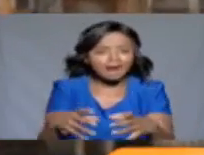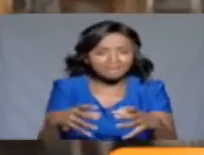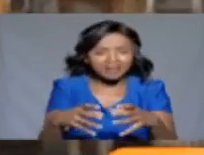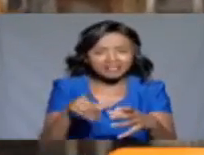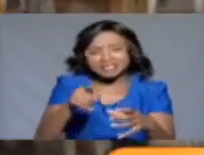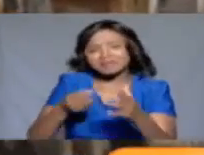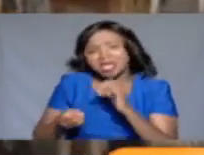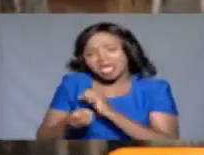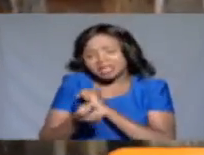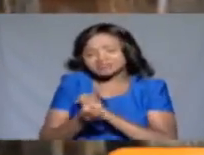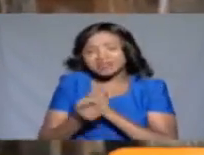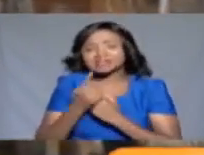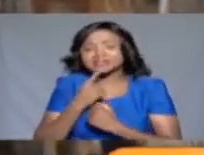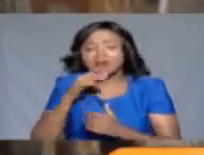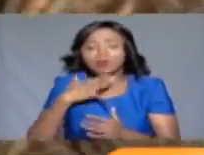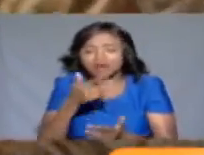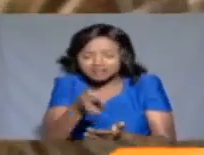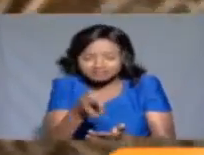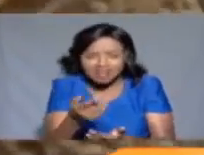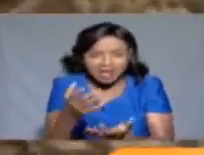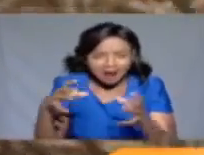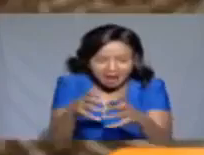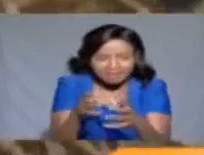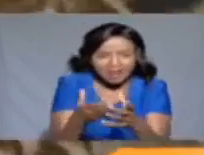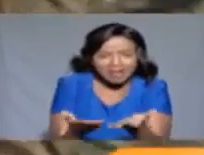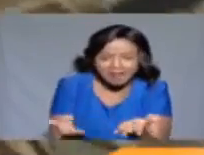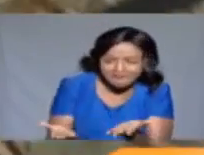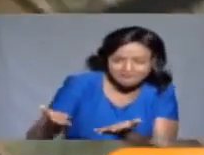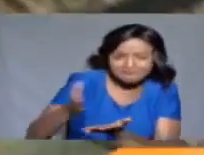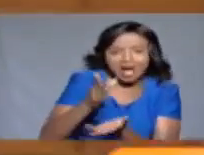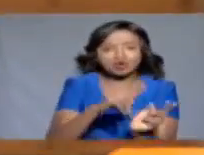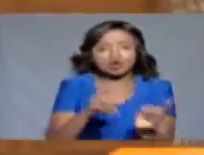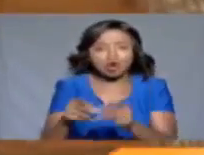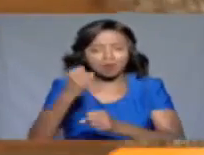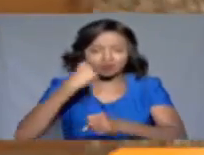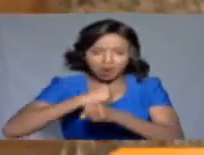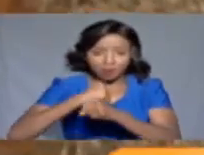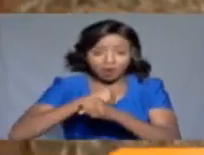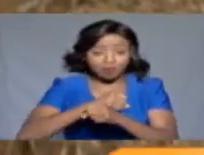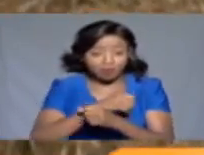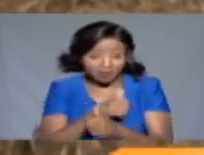as a revival effort. According to CMA, any change in management at the